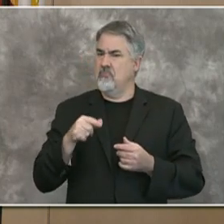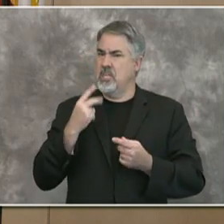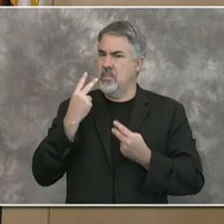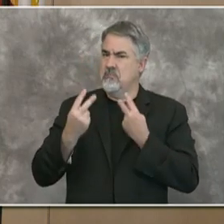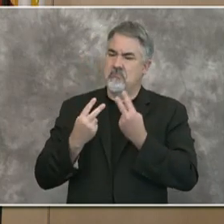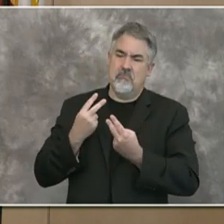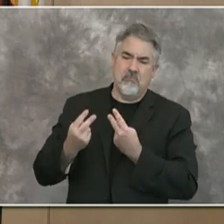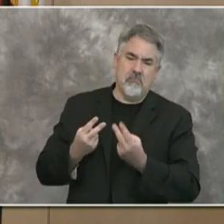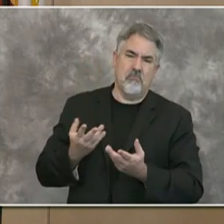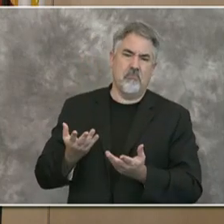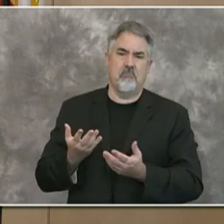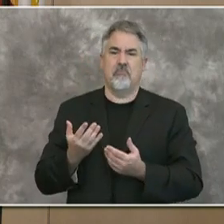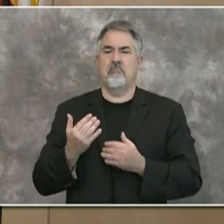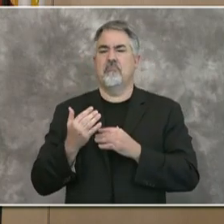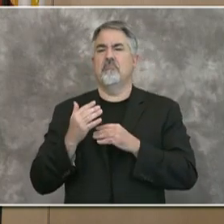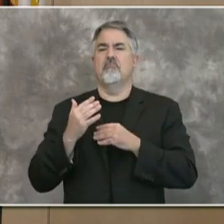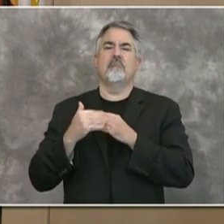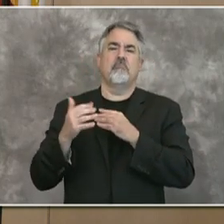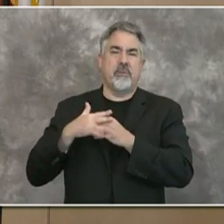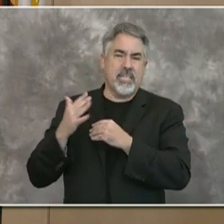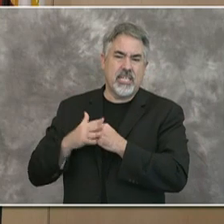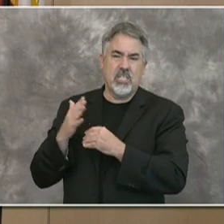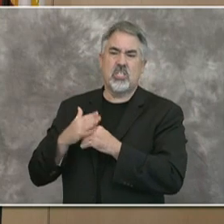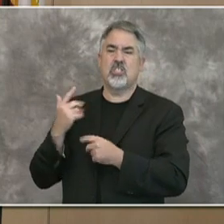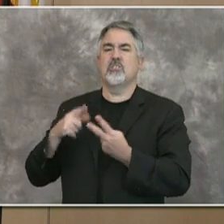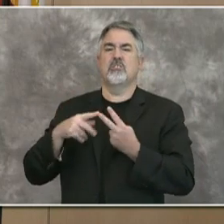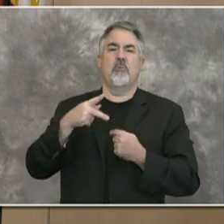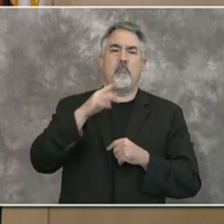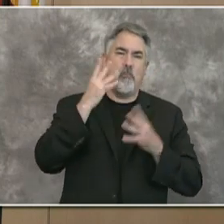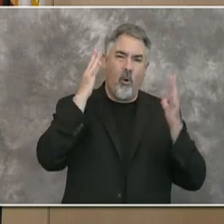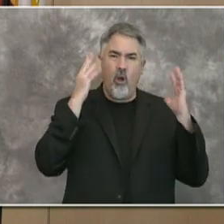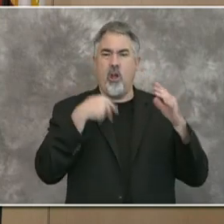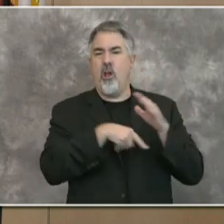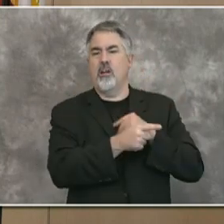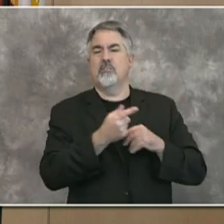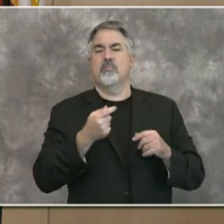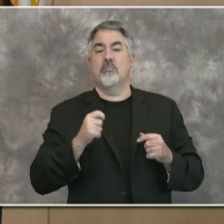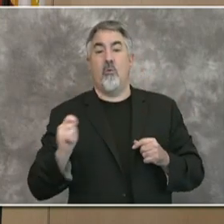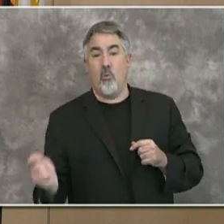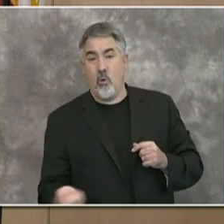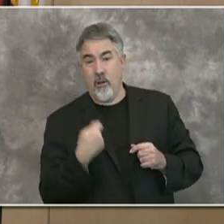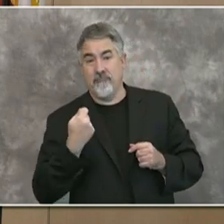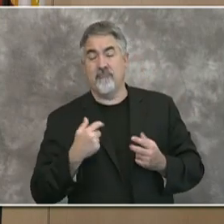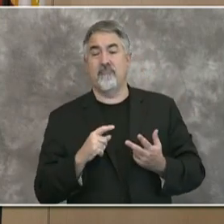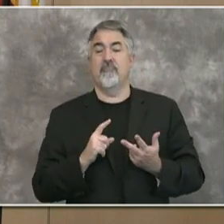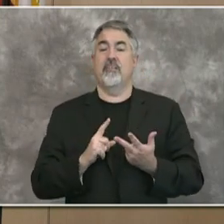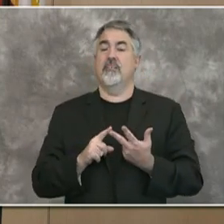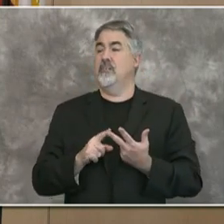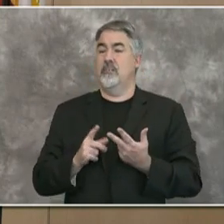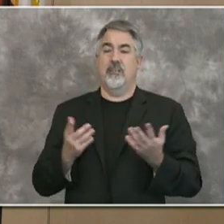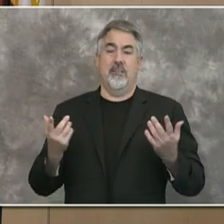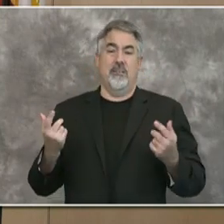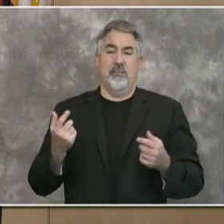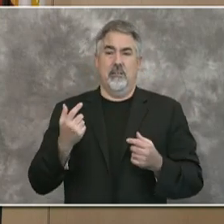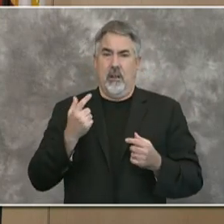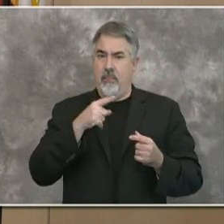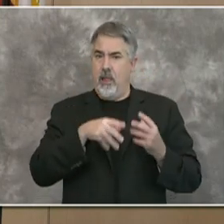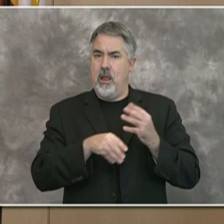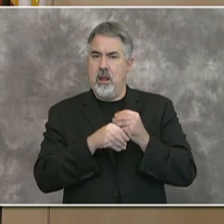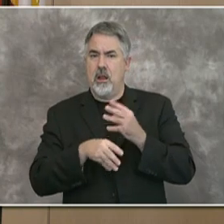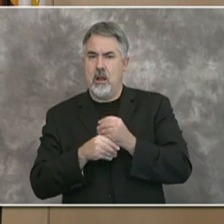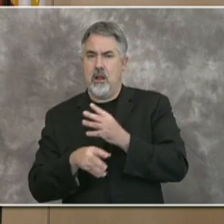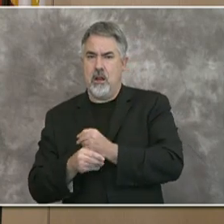for beaches, parks, and golf courses. And we will be making additional changes